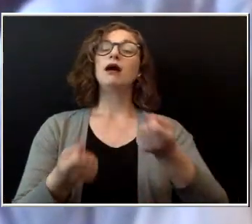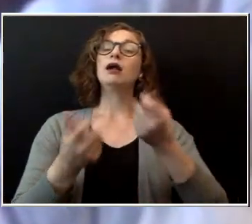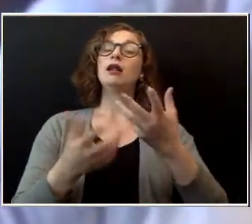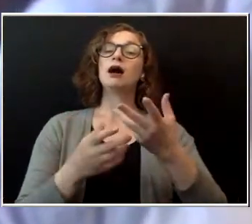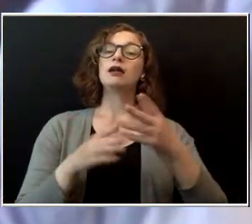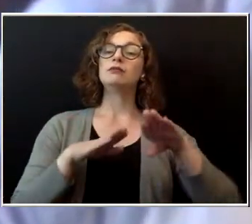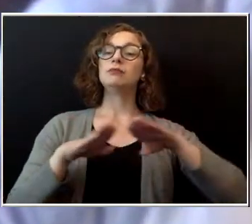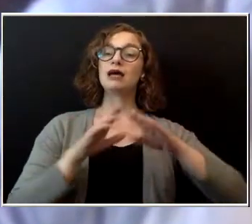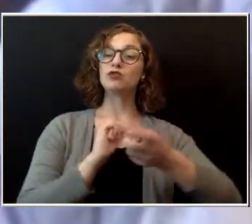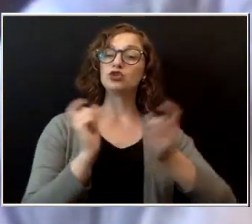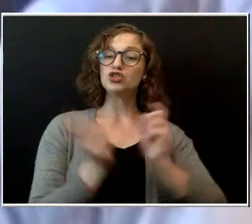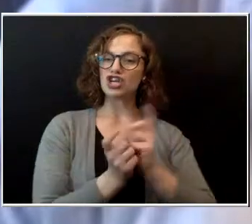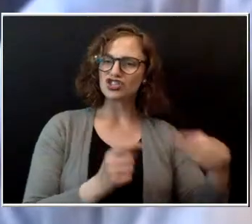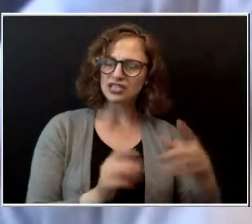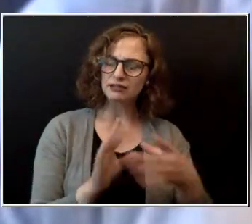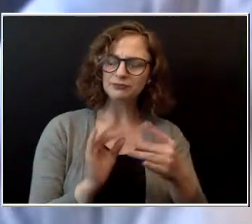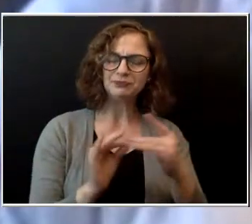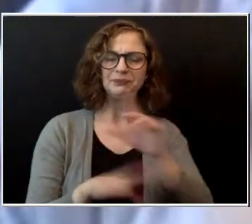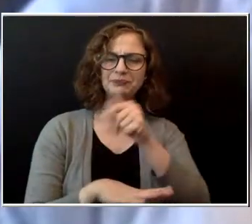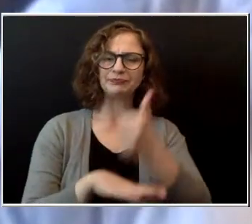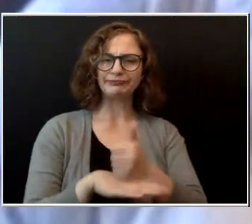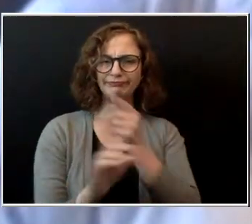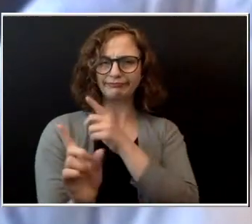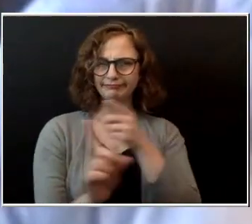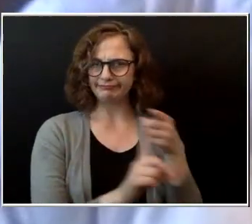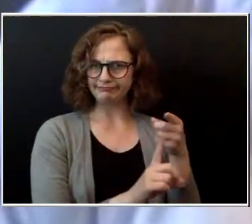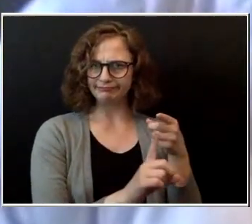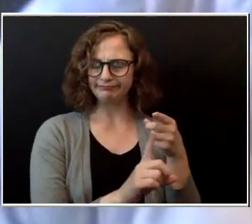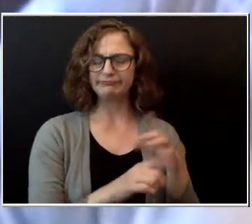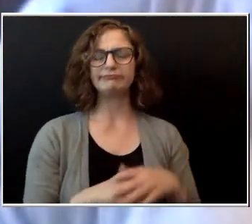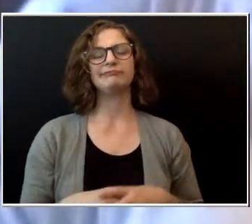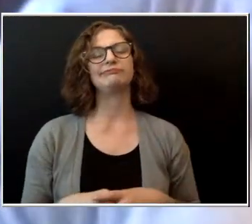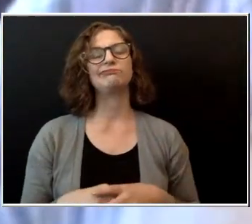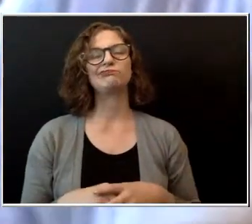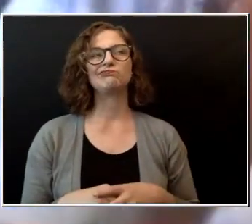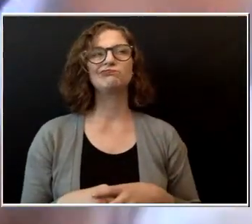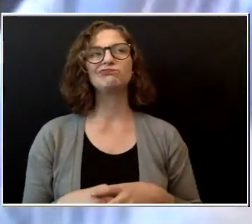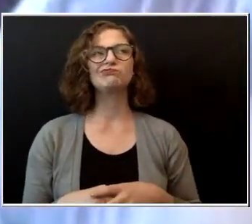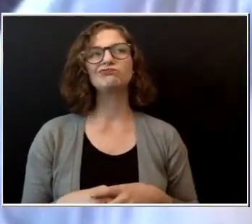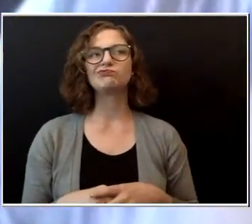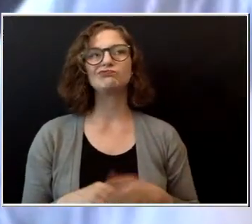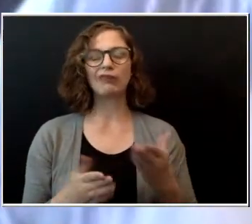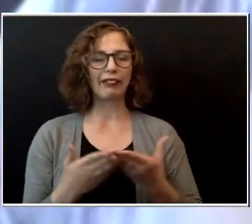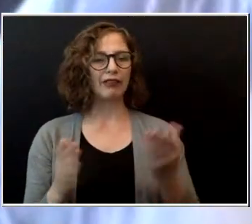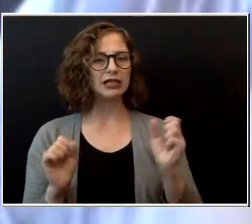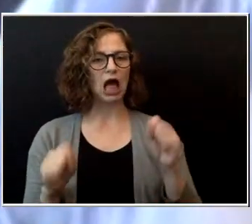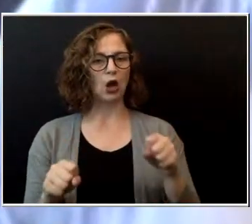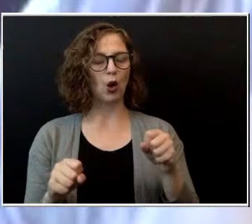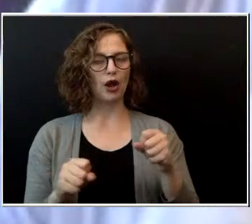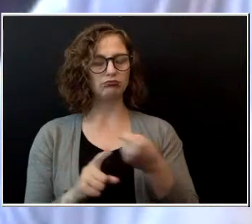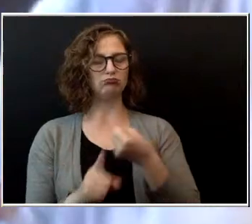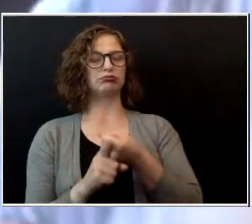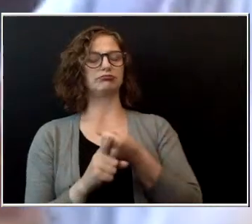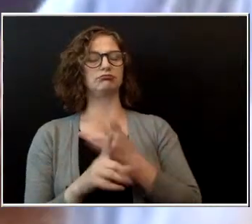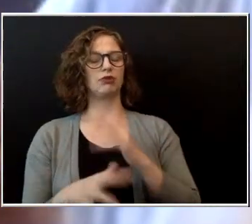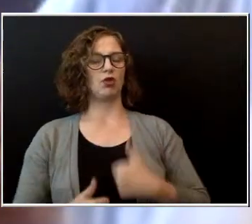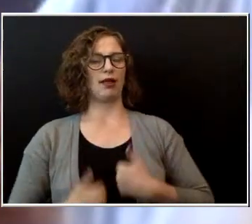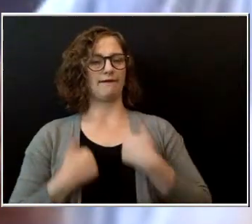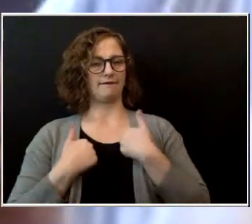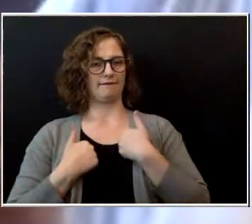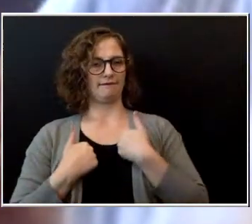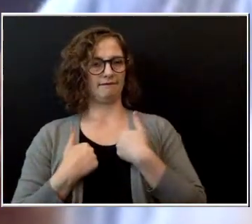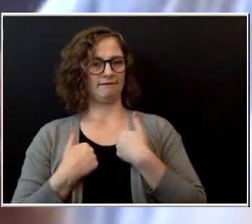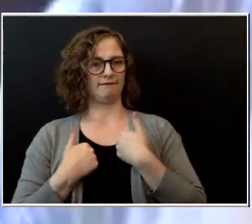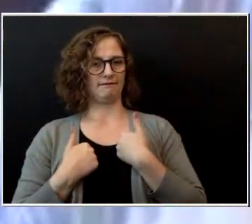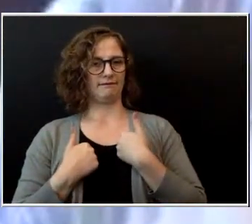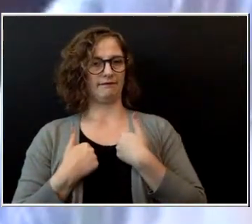goal setting and and things that could be a big part of your life, and not just,